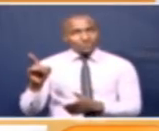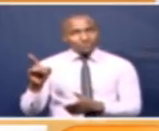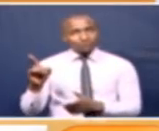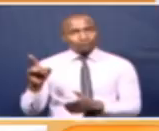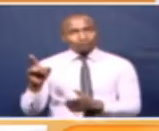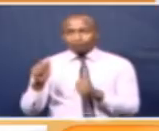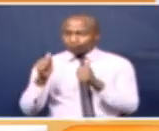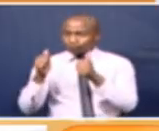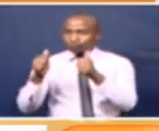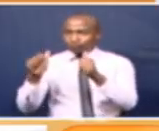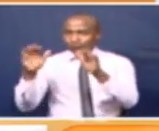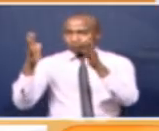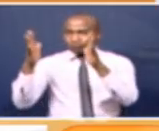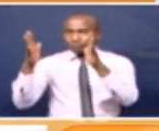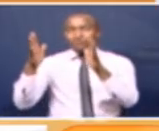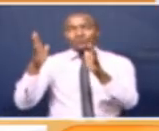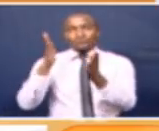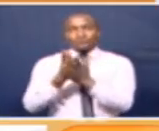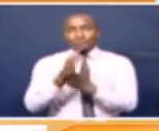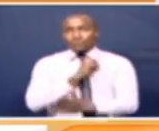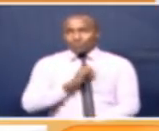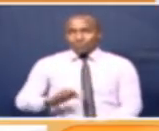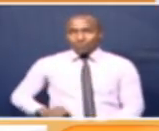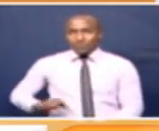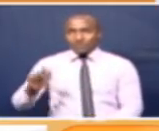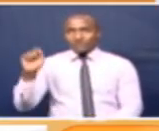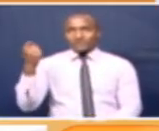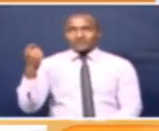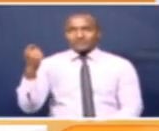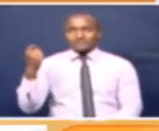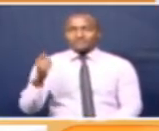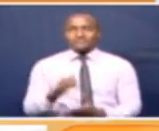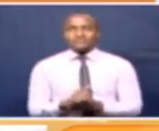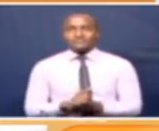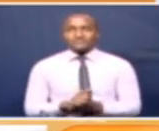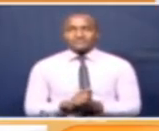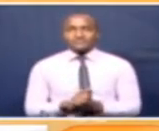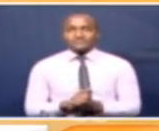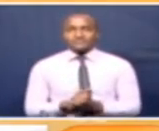thanks very much. You are the queen of Kenya. Oh, God.